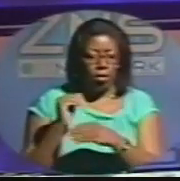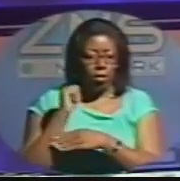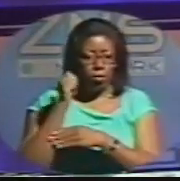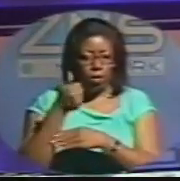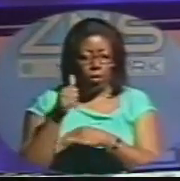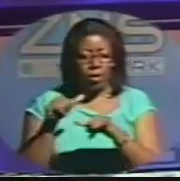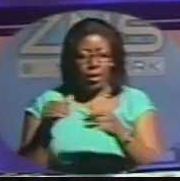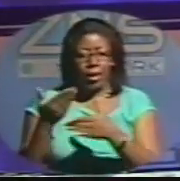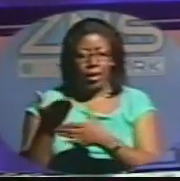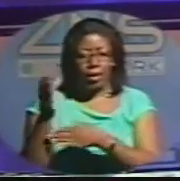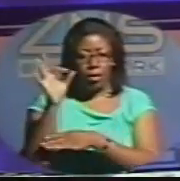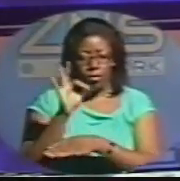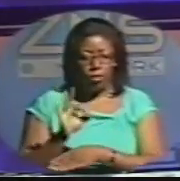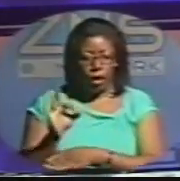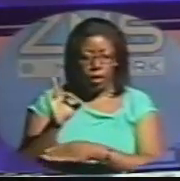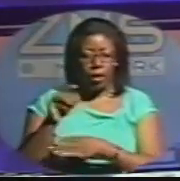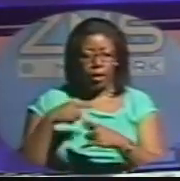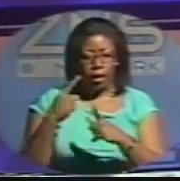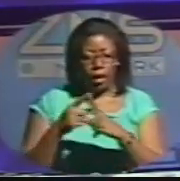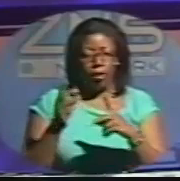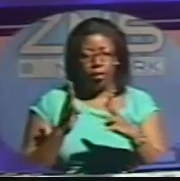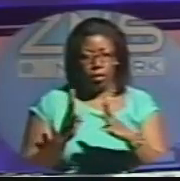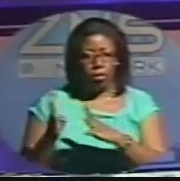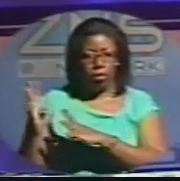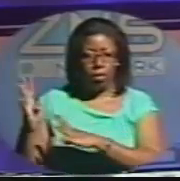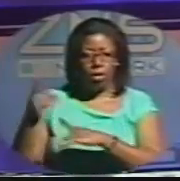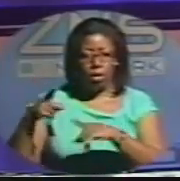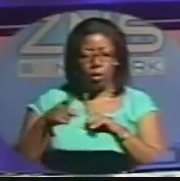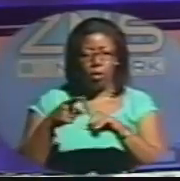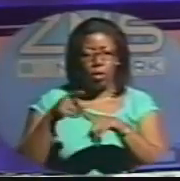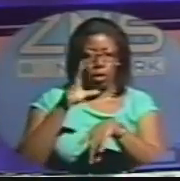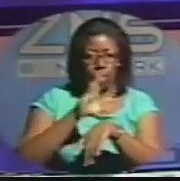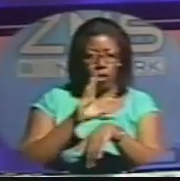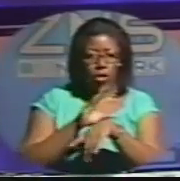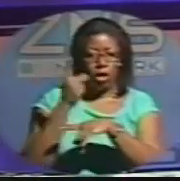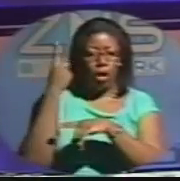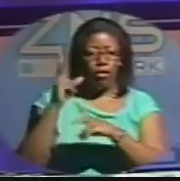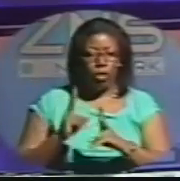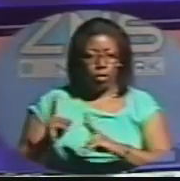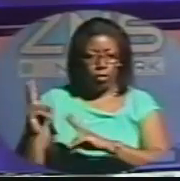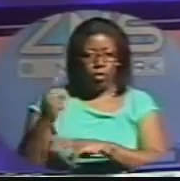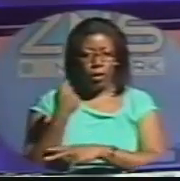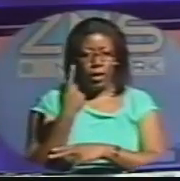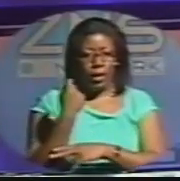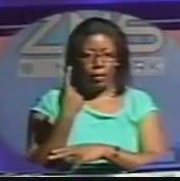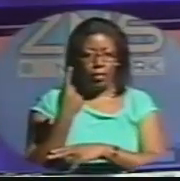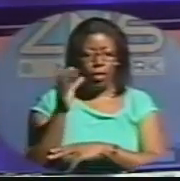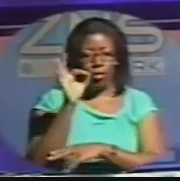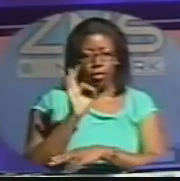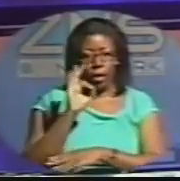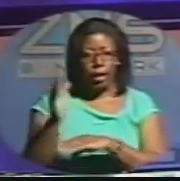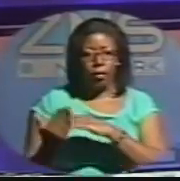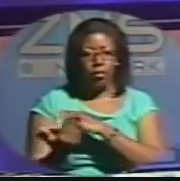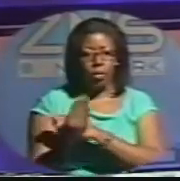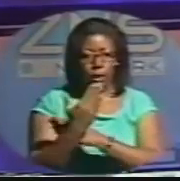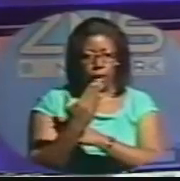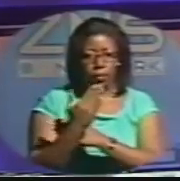until Friday, when a procession will head to Christ Church Cathedral for the official funeral at 11 o'clock Friday morning.